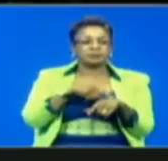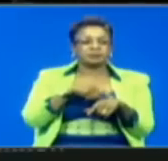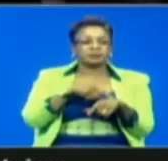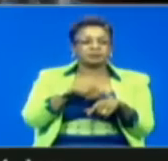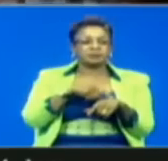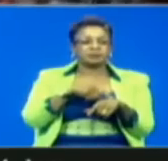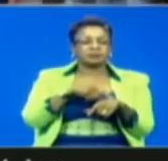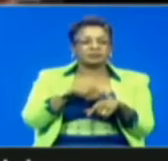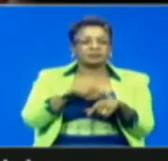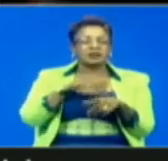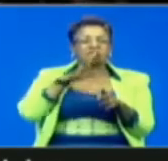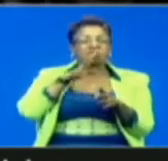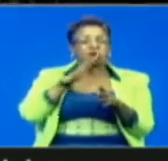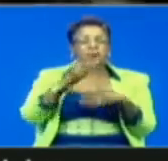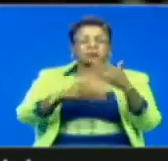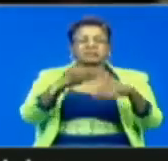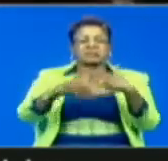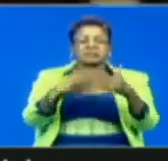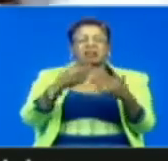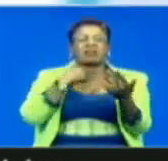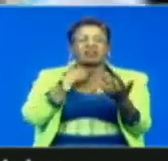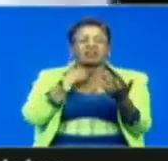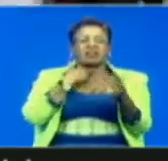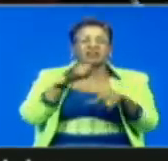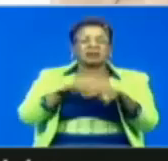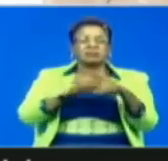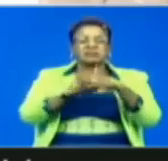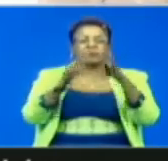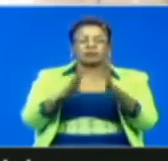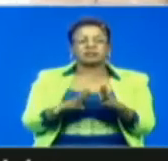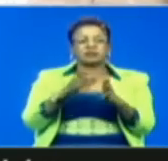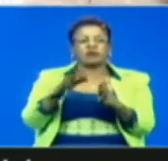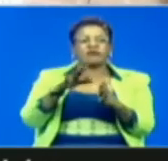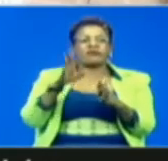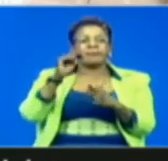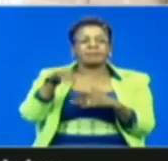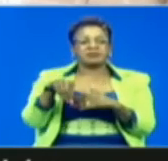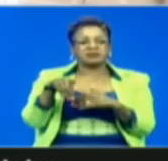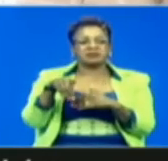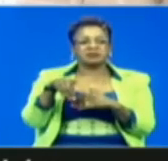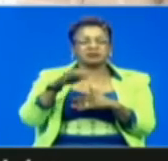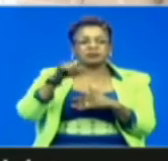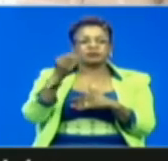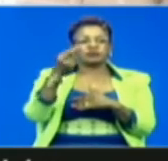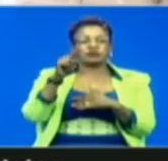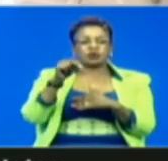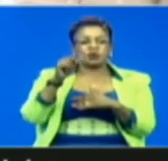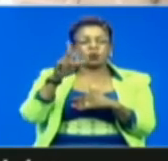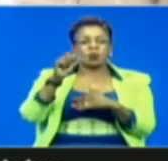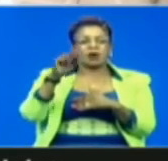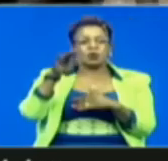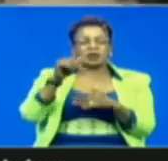The funeral proceedings turned chaotic after supporters of the incumbent Member of Parliament, John Waluke, and